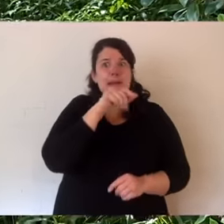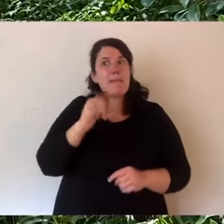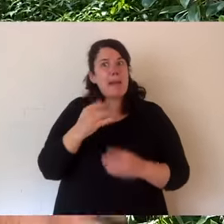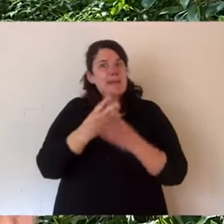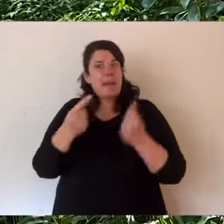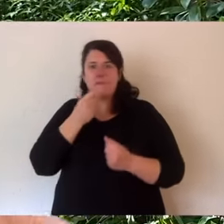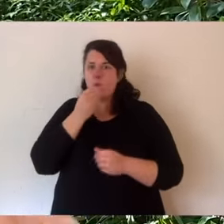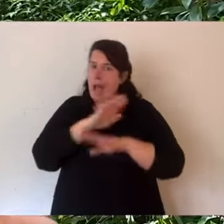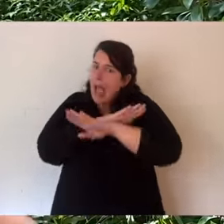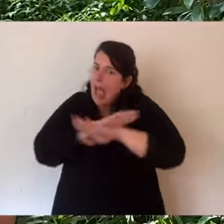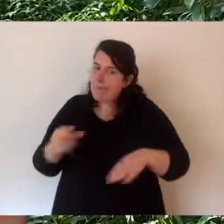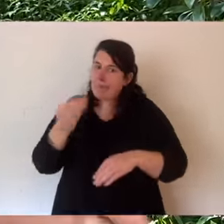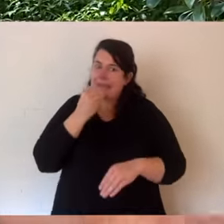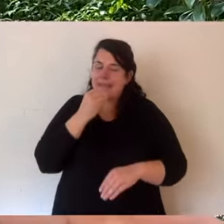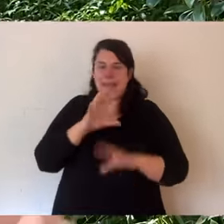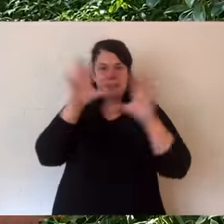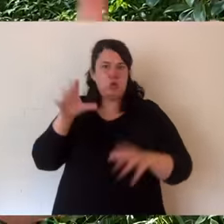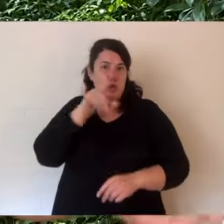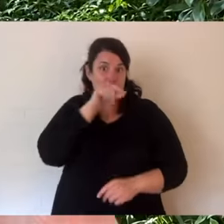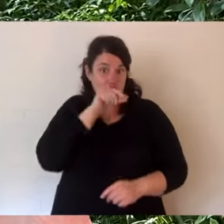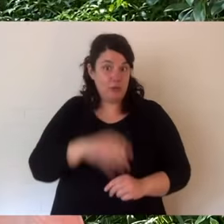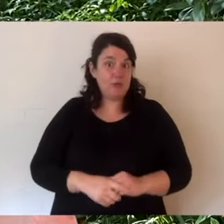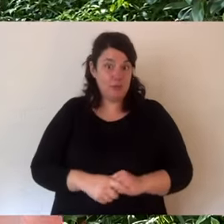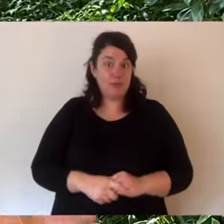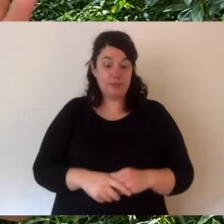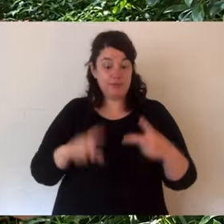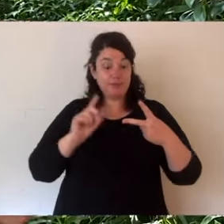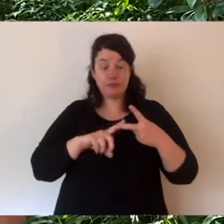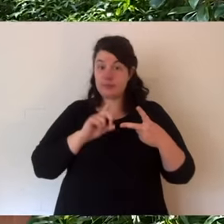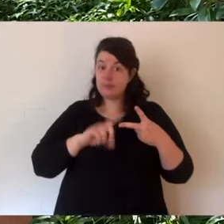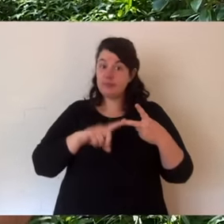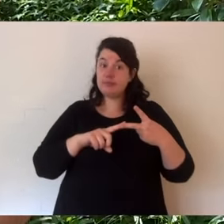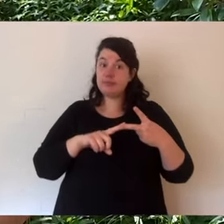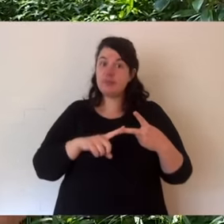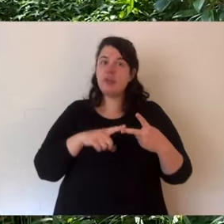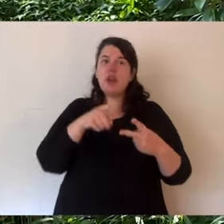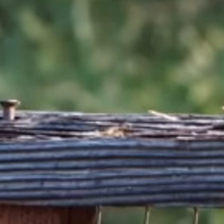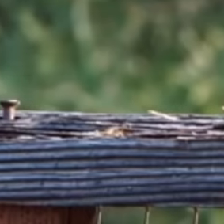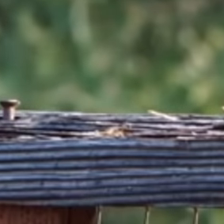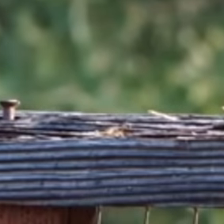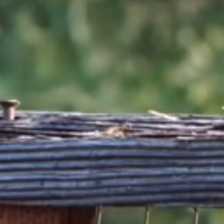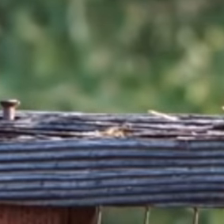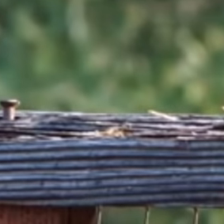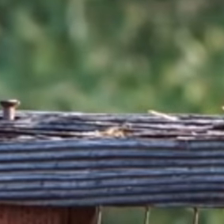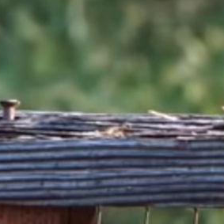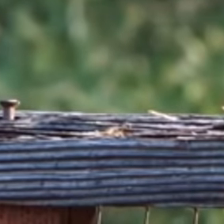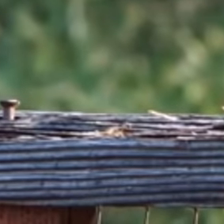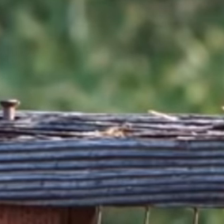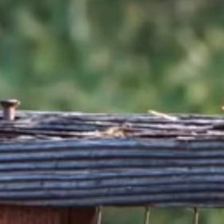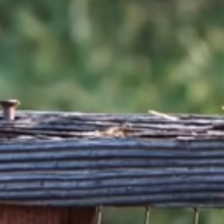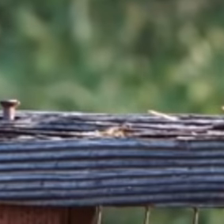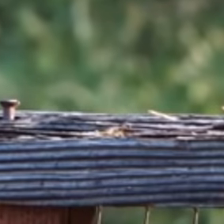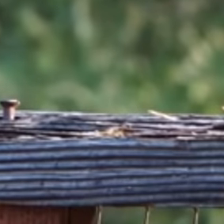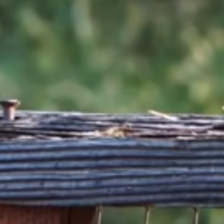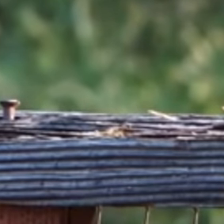And maybe a couple that aren't, so you can share that and help others learn. Now, the second thing is no matter where you live, even